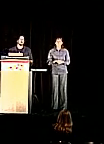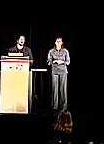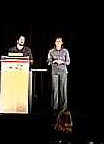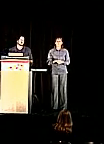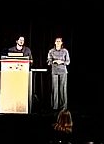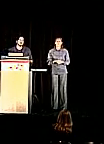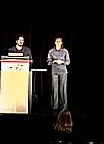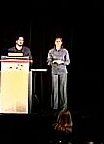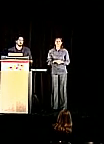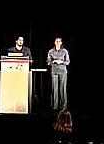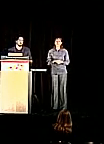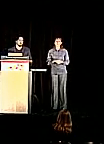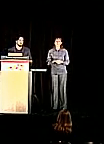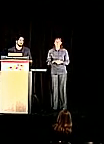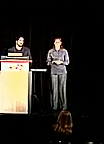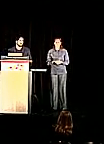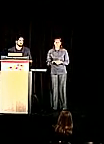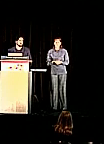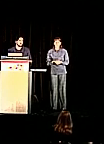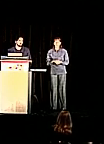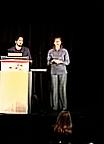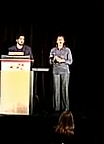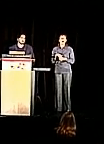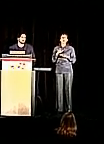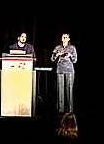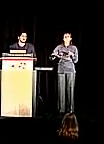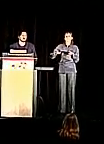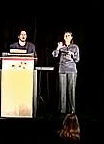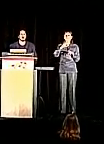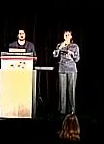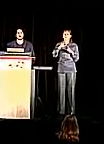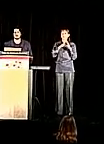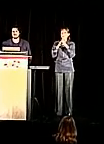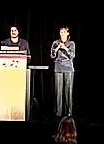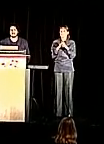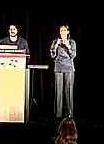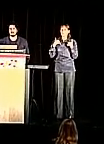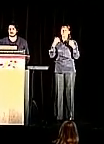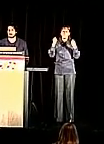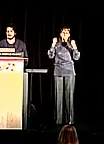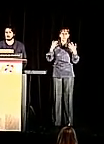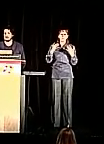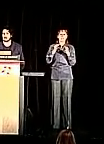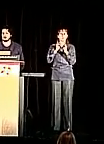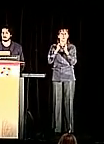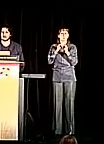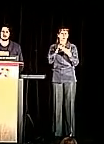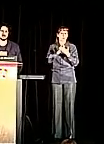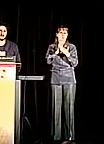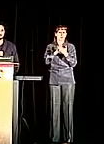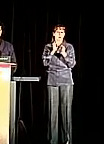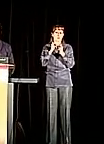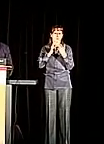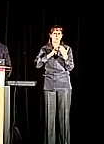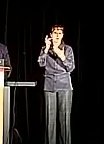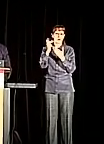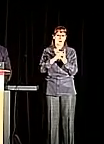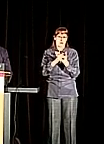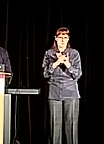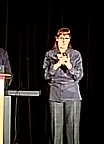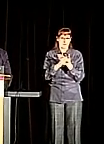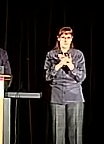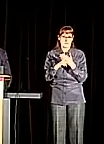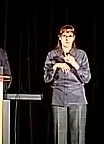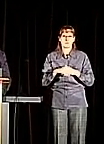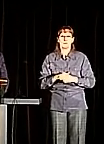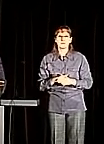They offer many different ITP programs across the United States. Um, are you Canadian, are you American, or maybe I should not assume you're American, I'm